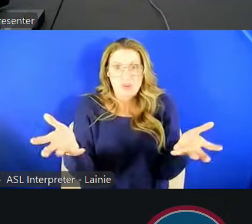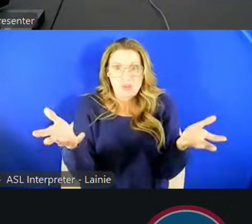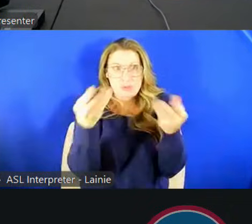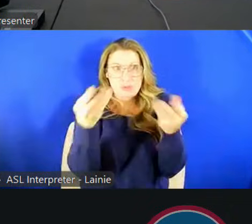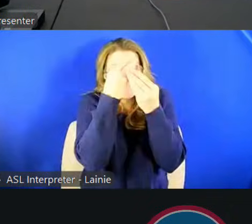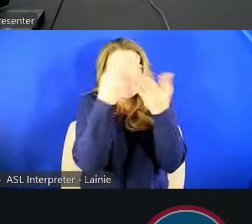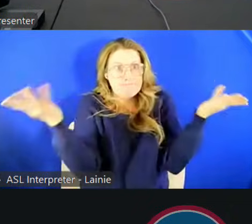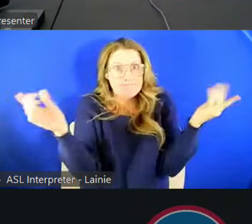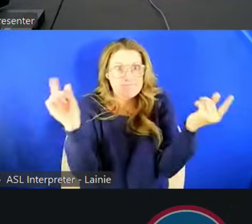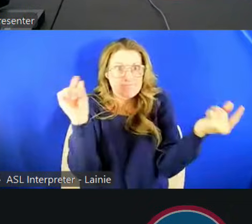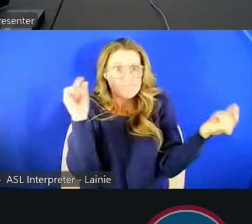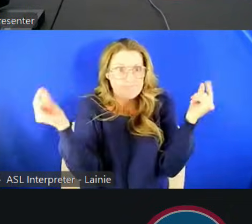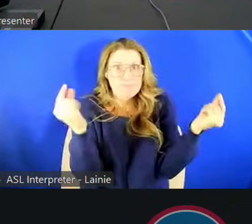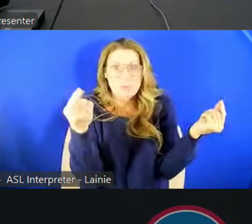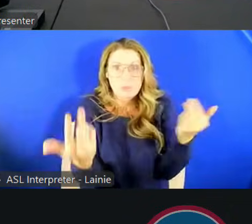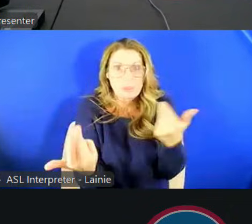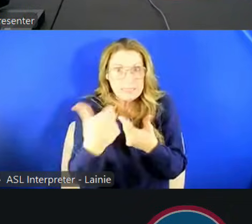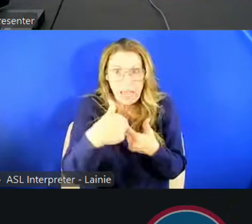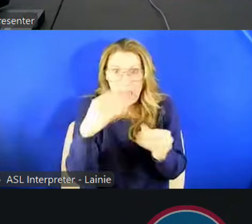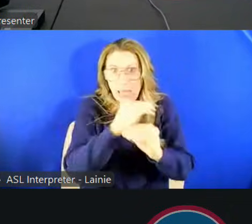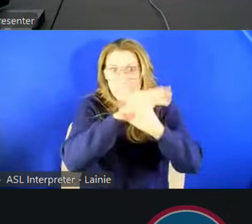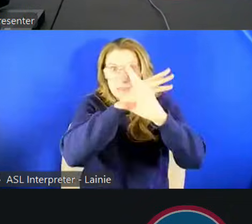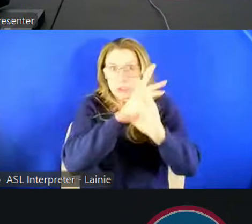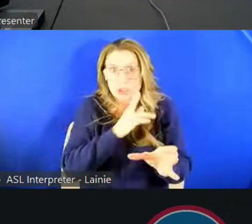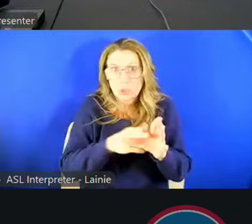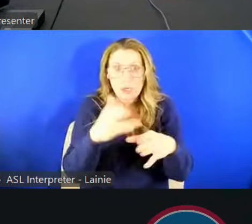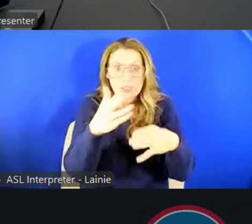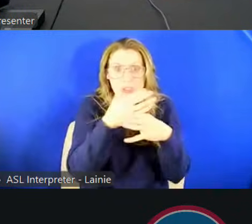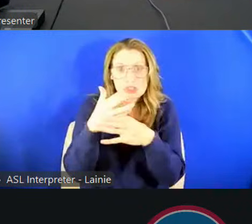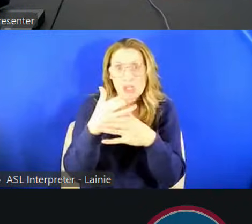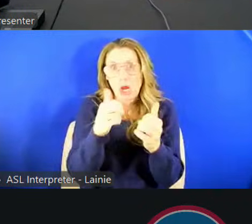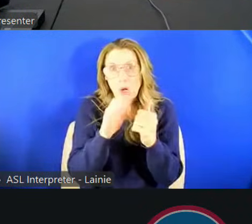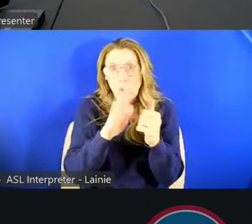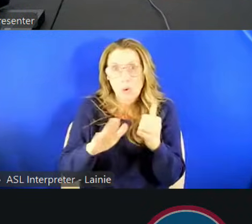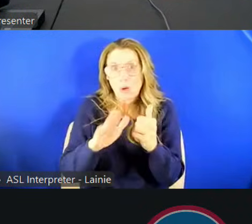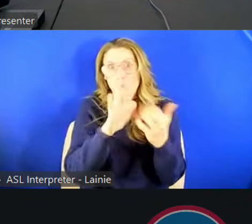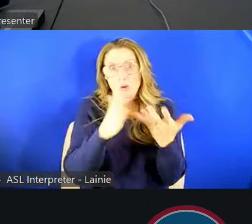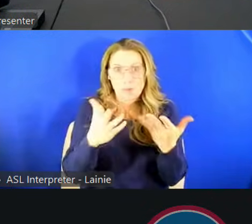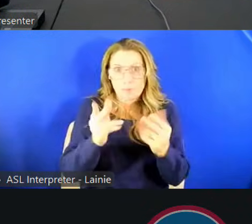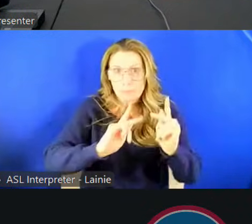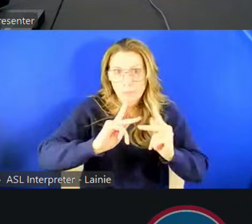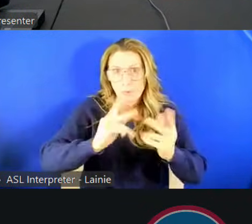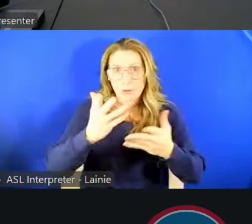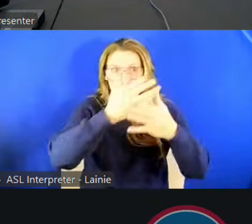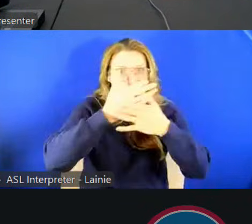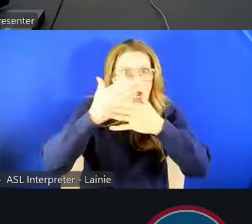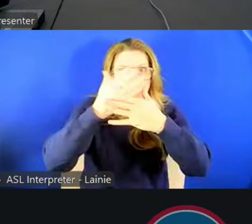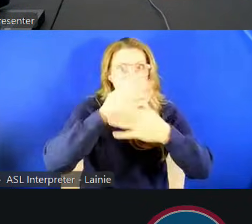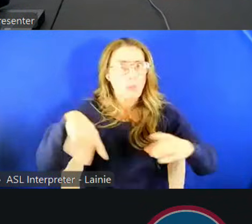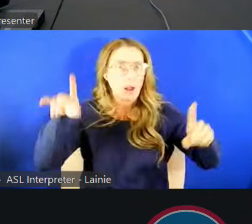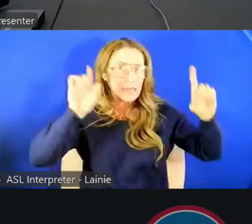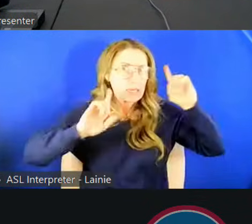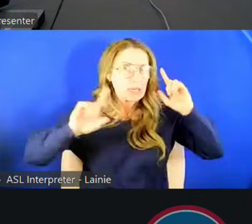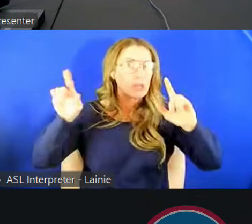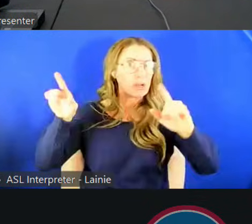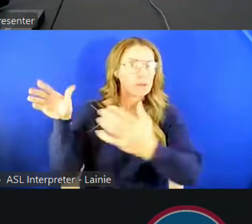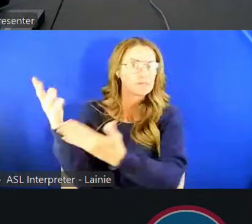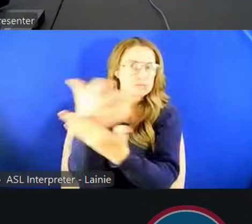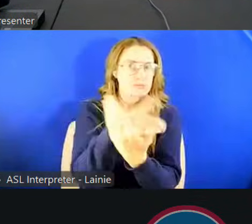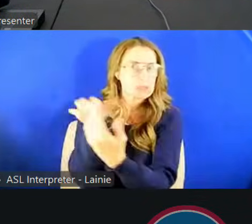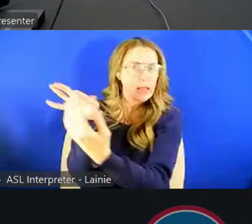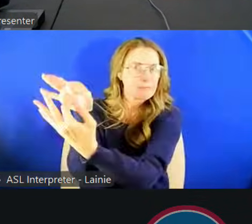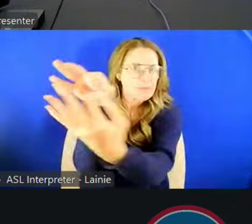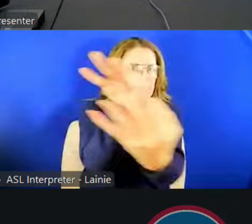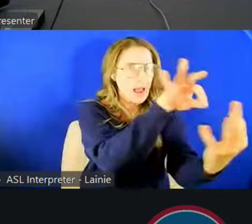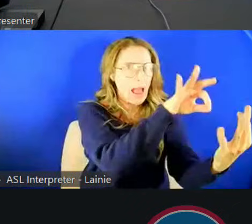guys attend, join, and share within your networks, because we really want to hear from as many different voices as possible, and get